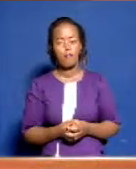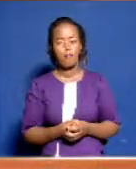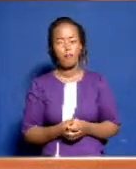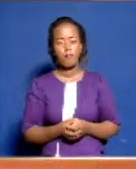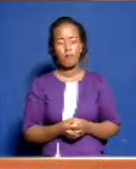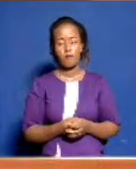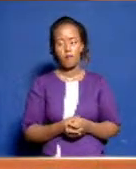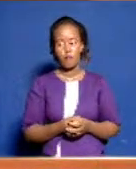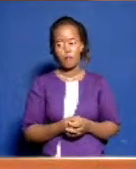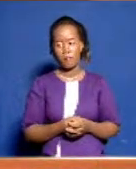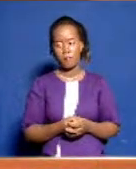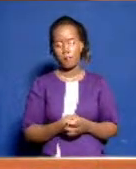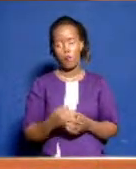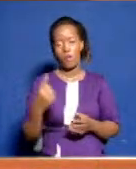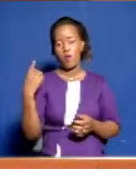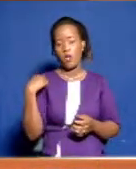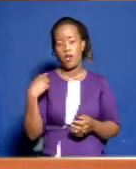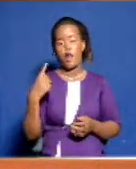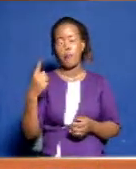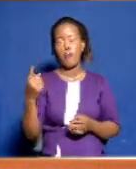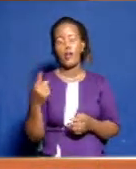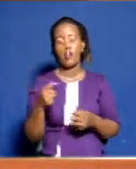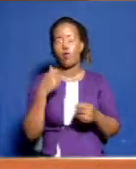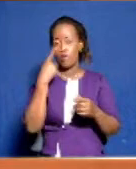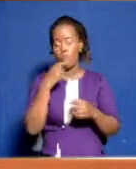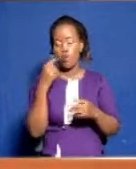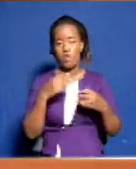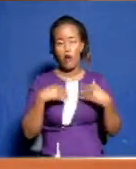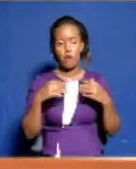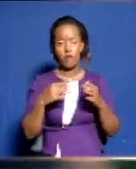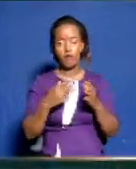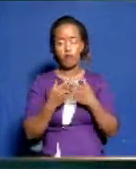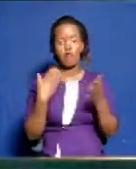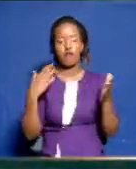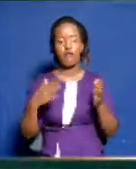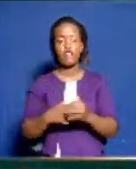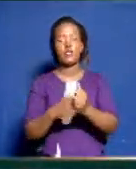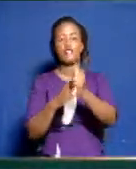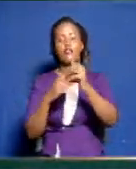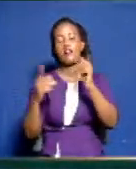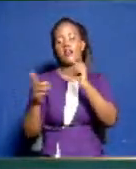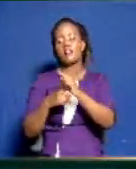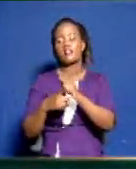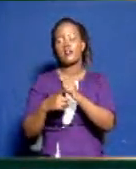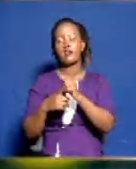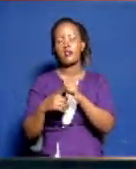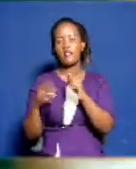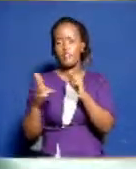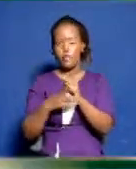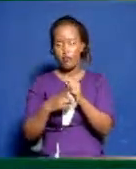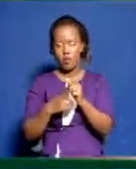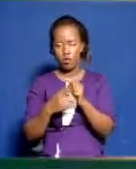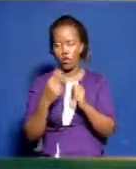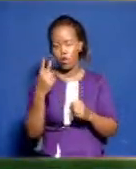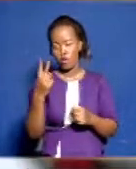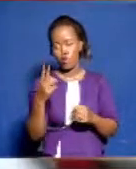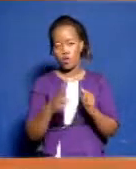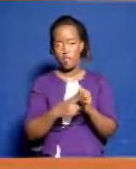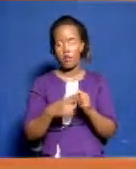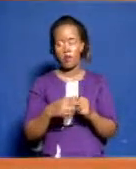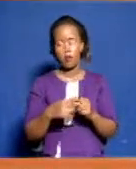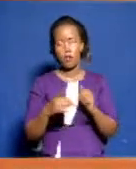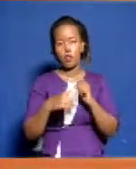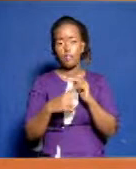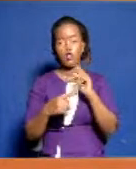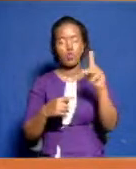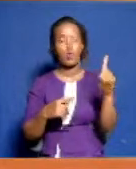The world number 1 was outplayed early on before rallying and leading 6-7, 7-9, 6-7, 2-7, 6-1,